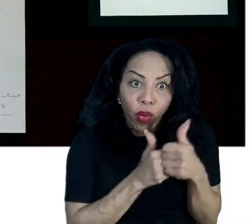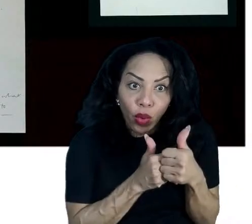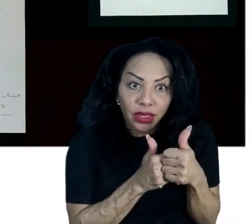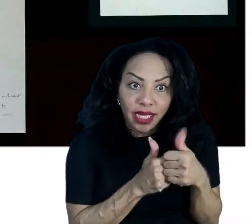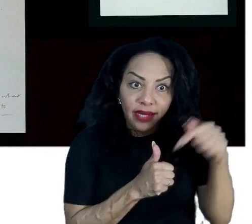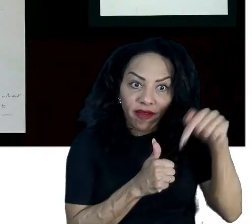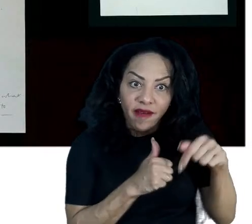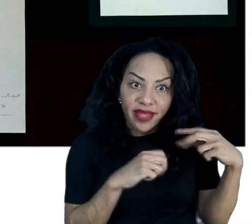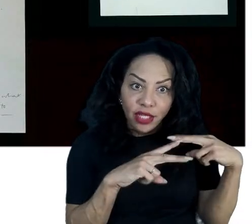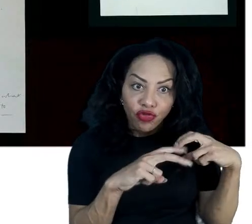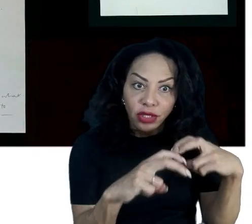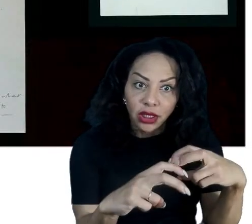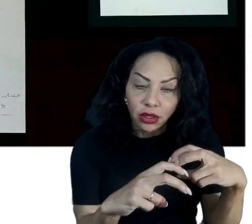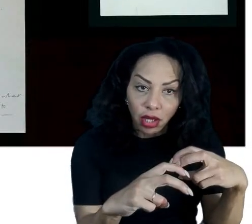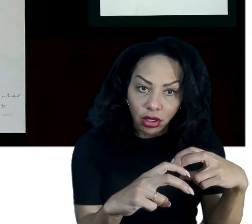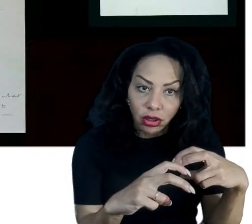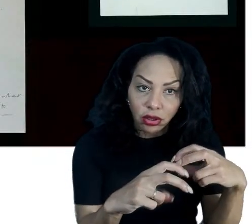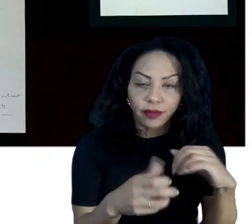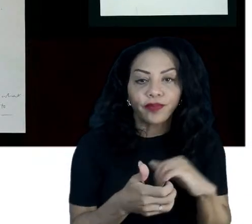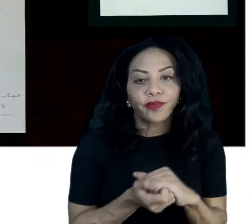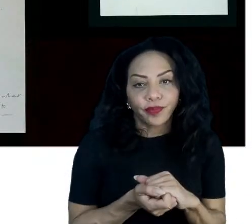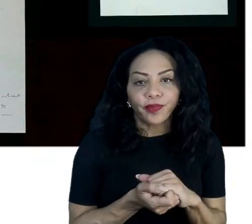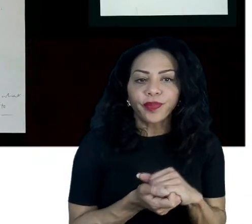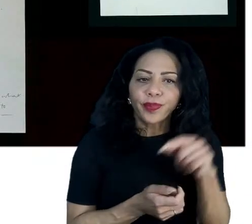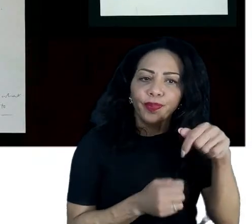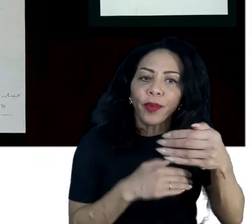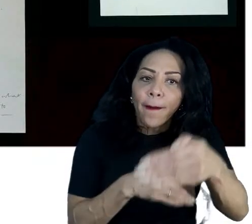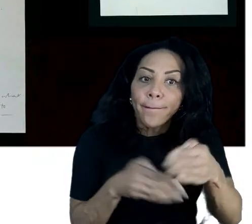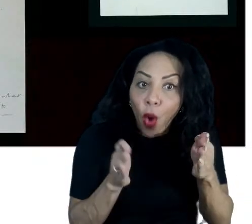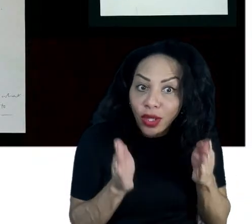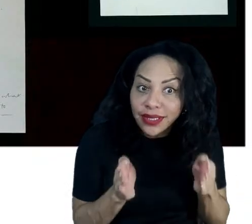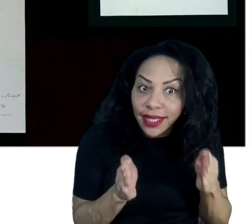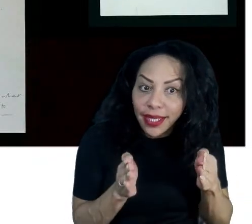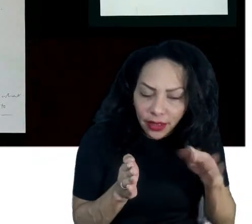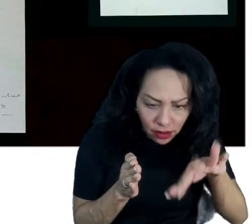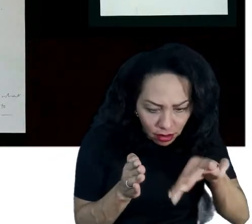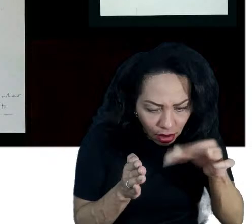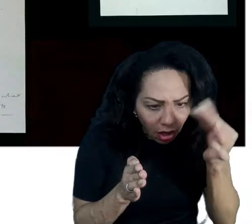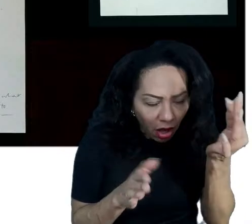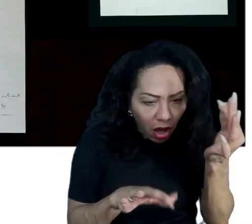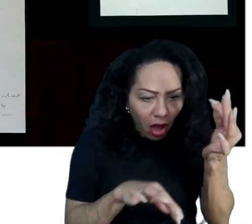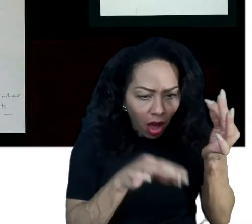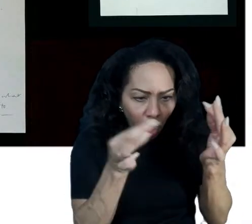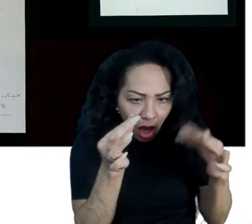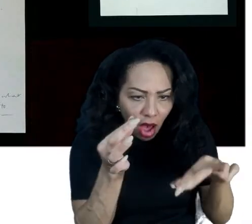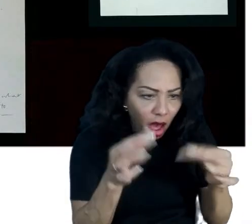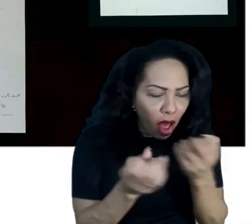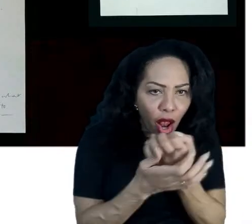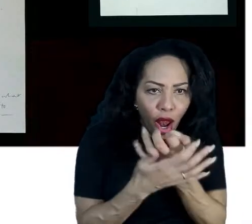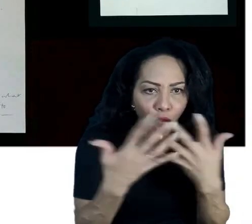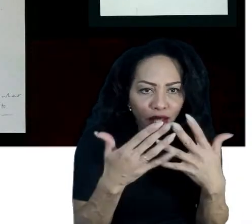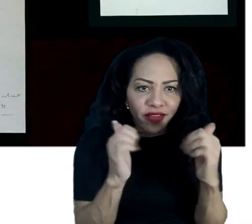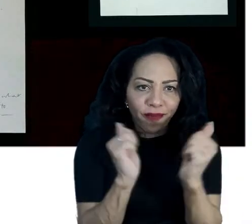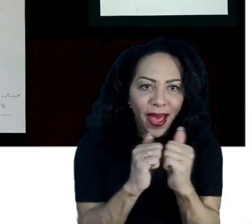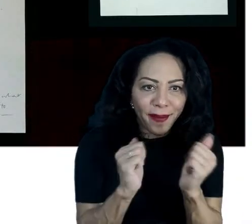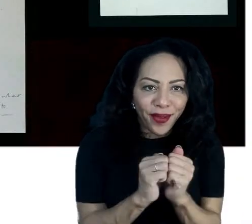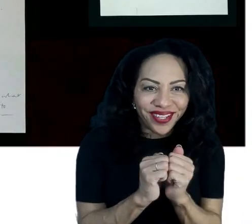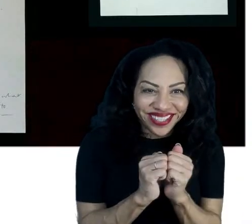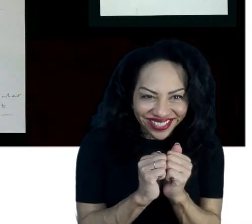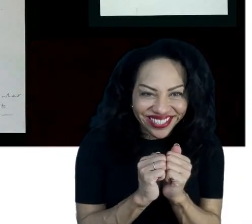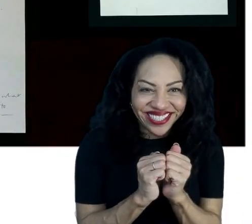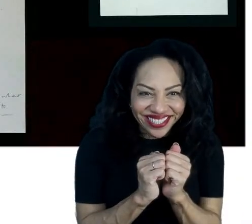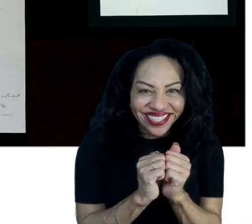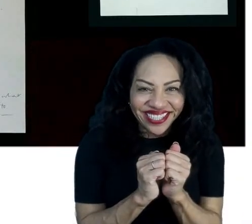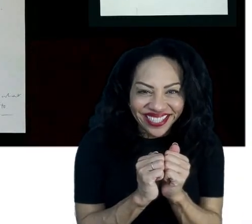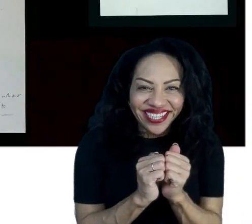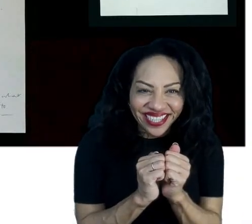in these boxes, I'm finding all of these papers. And I've been slowly taking